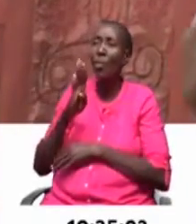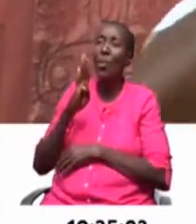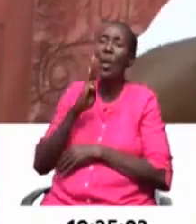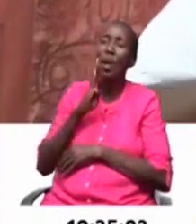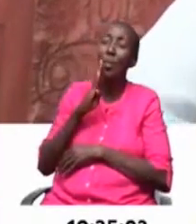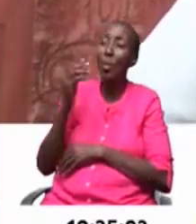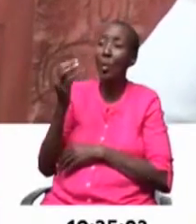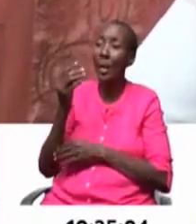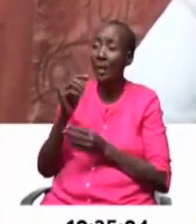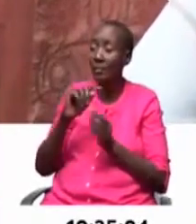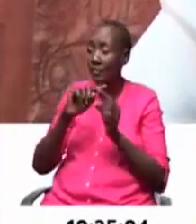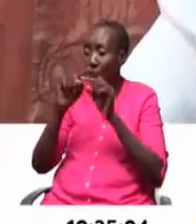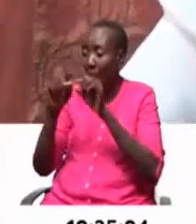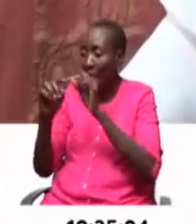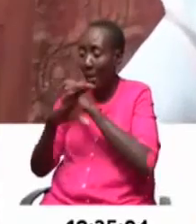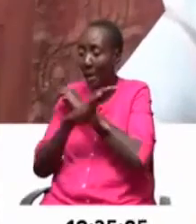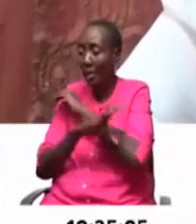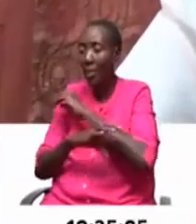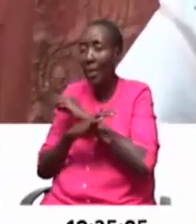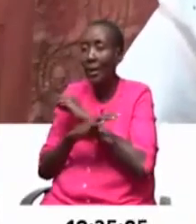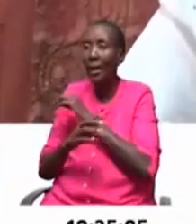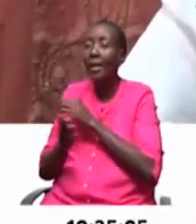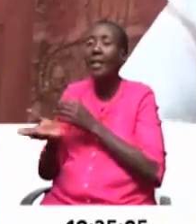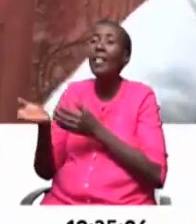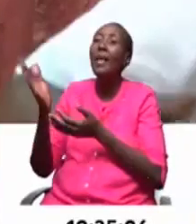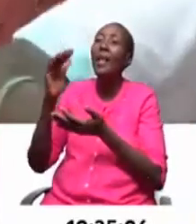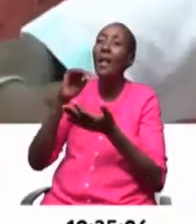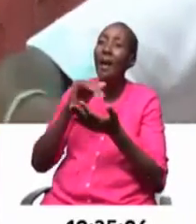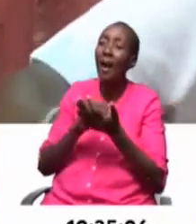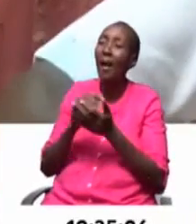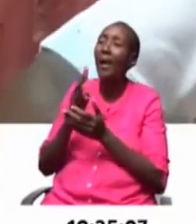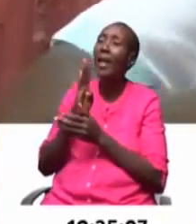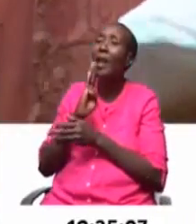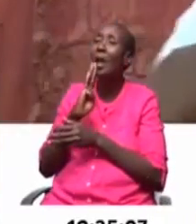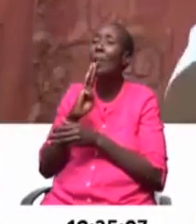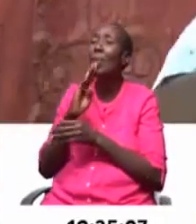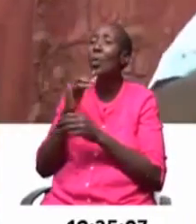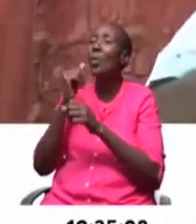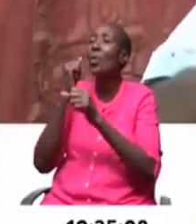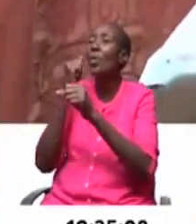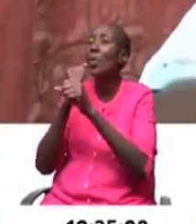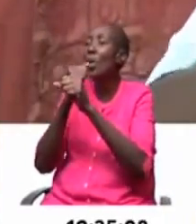bring it into our country, then bring foreign contractors who come and take the money and go away with it.